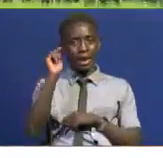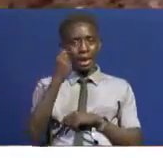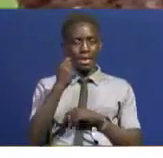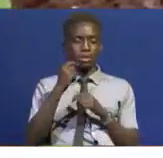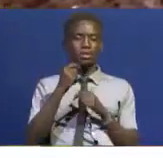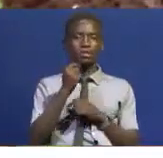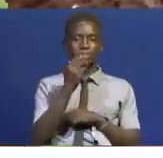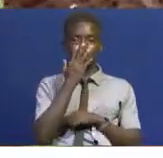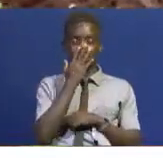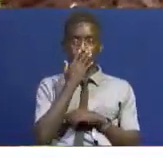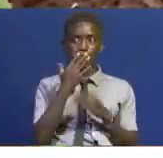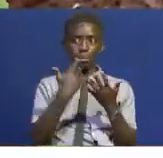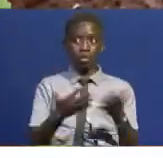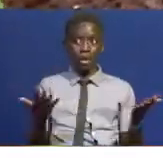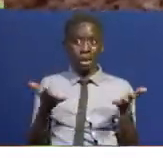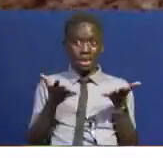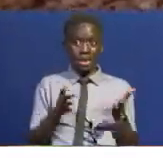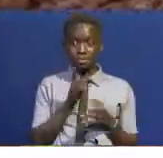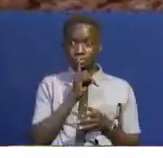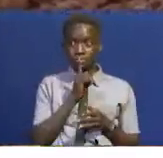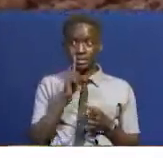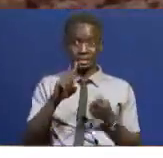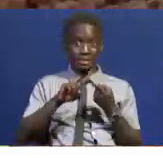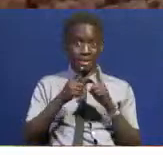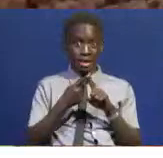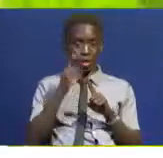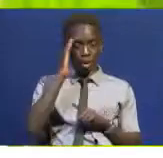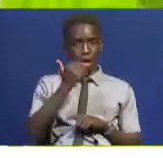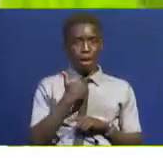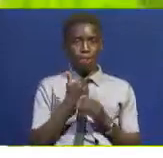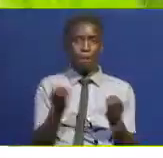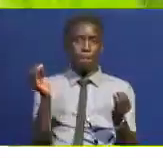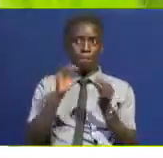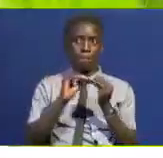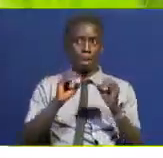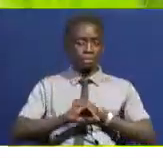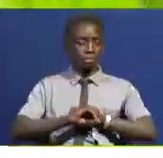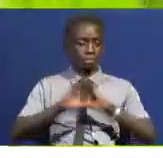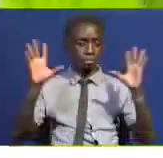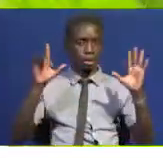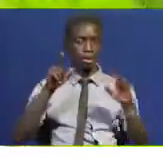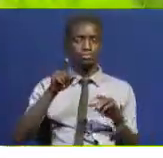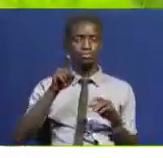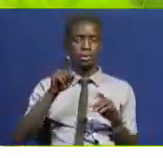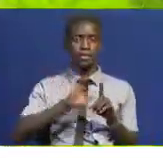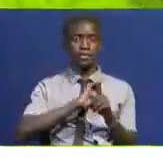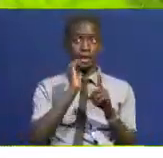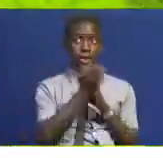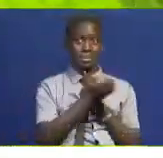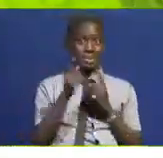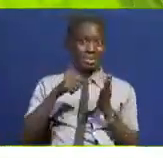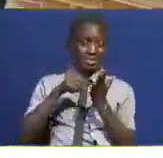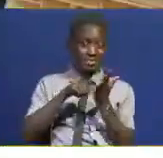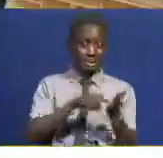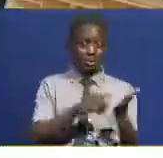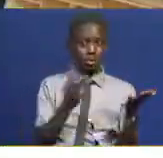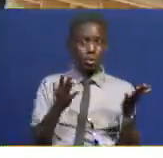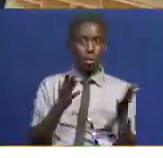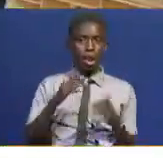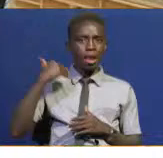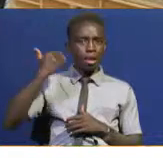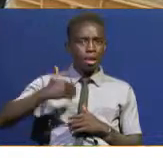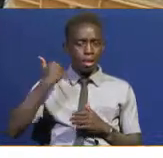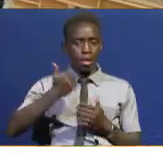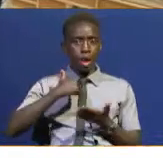FarmBiz Africa further says the standards will foster a more transparent agricultural environment. The emphasis on regular self-audits